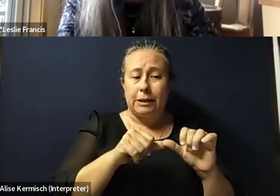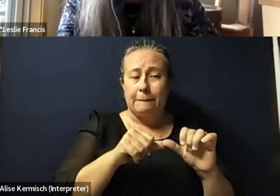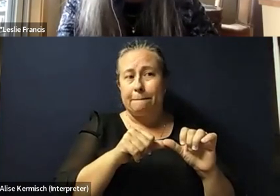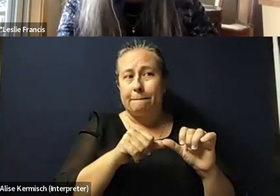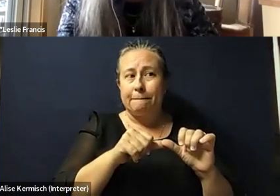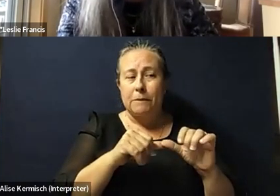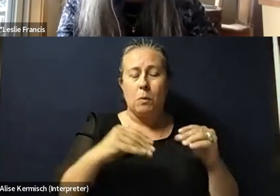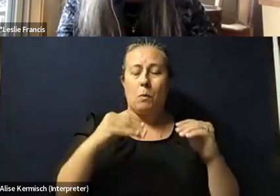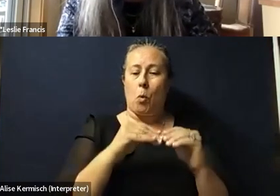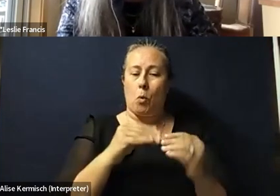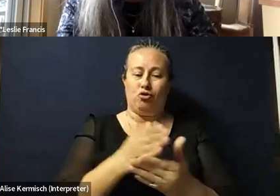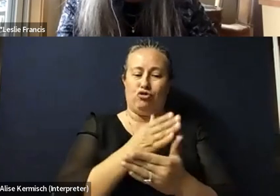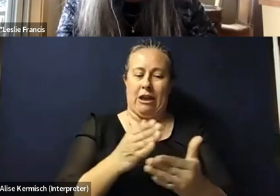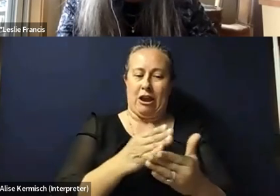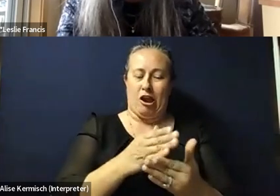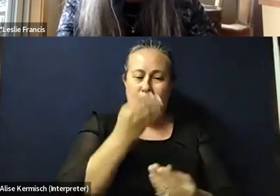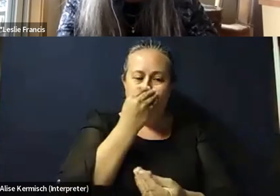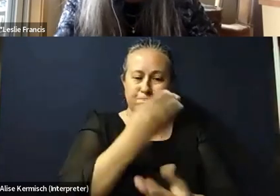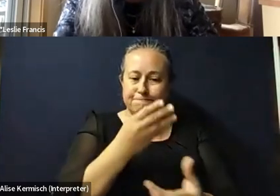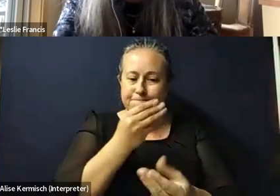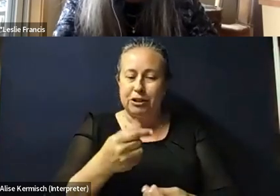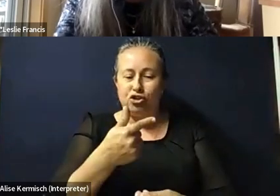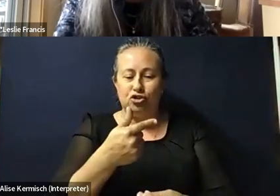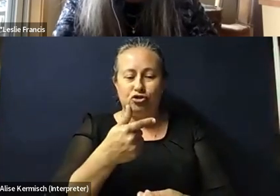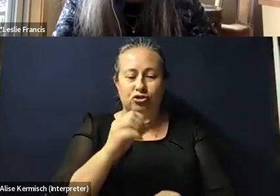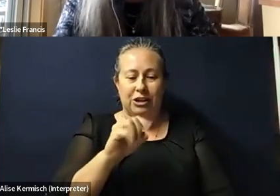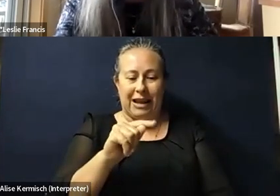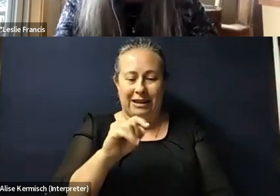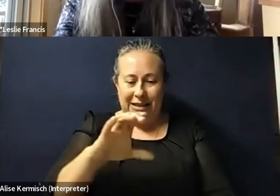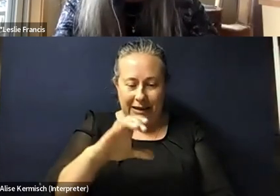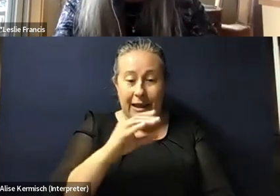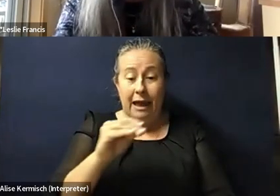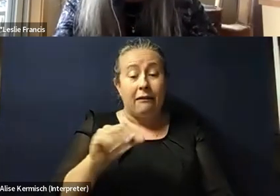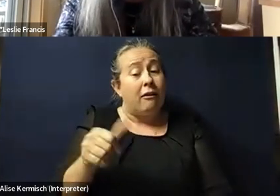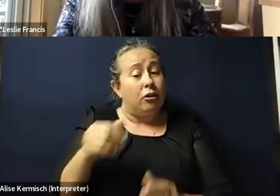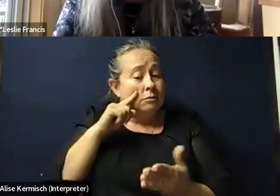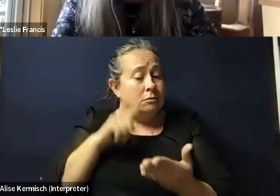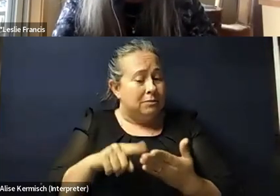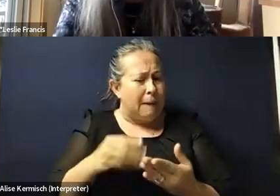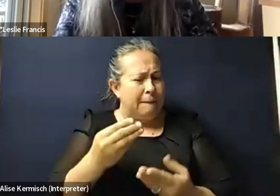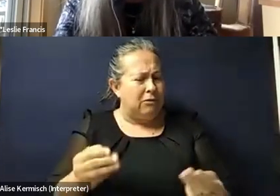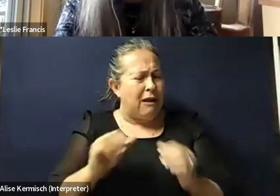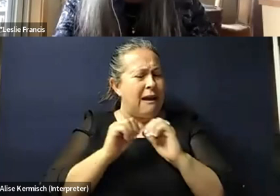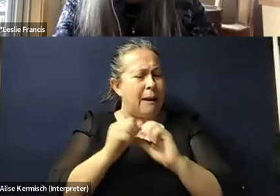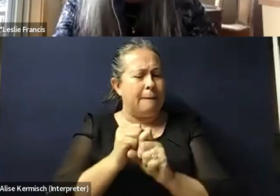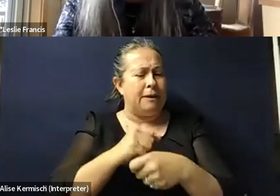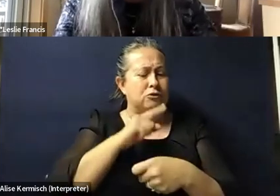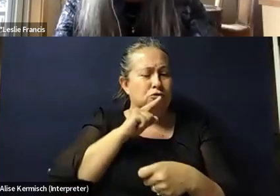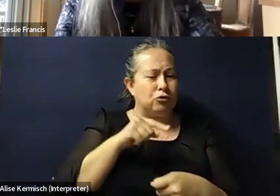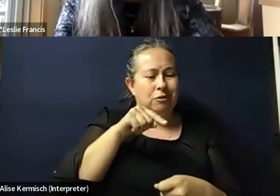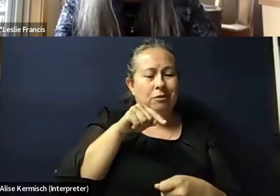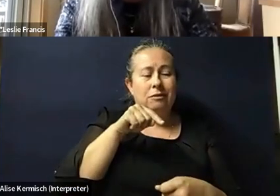more data sharing, both of genetic information and other research material, one of the questions is how do we ensure that we do